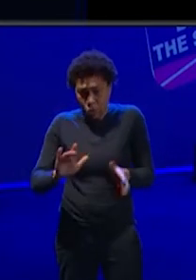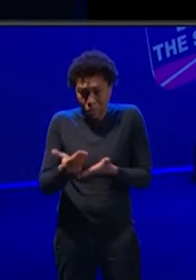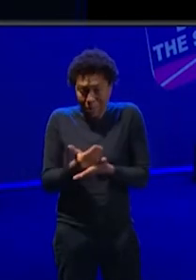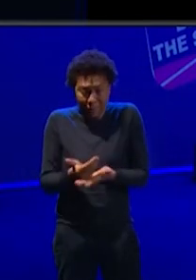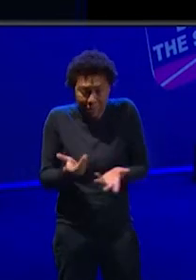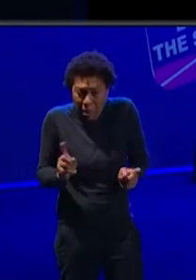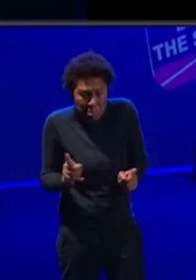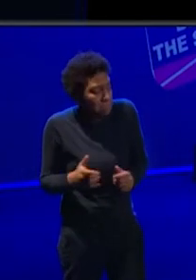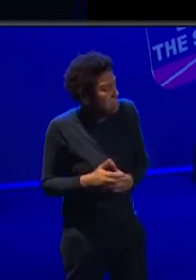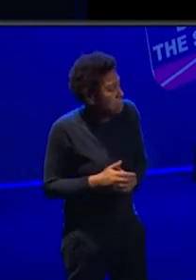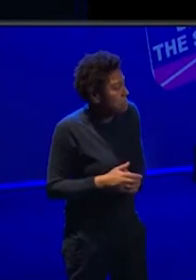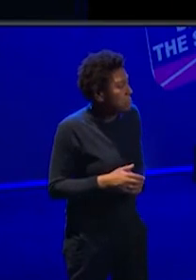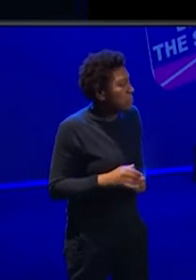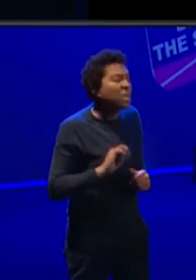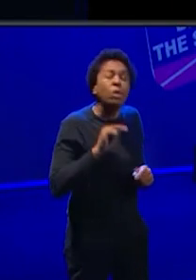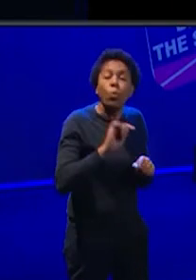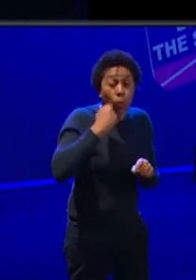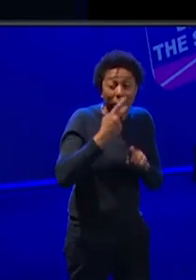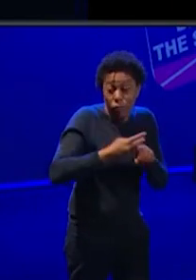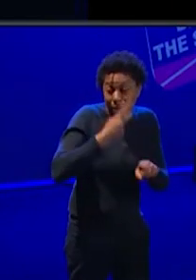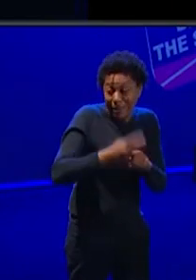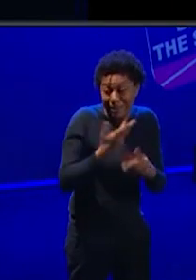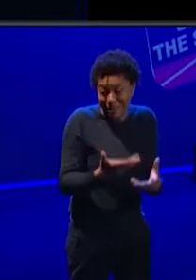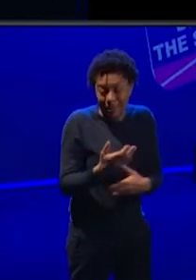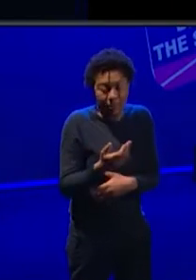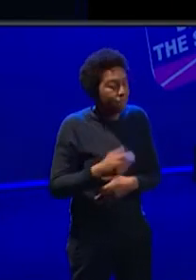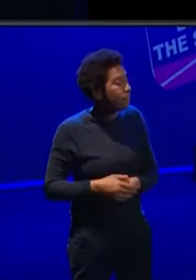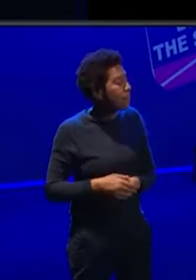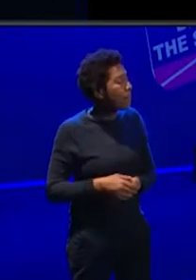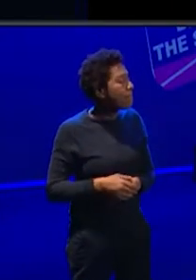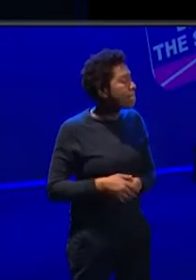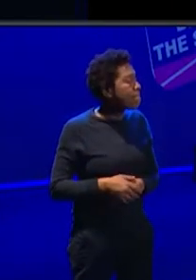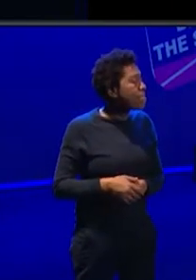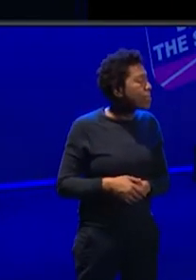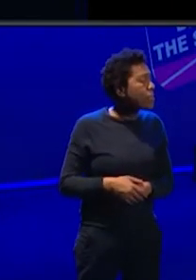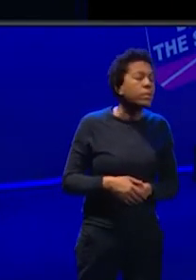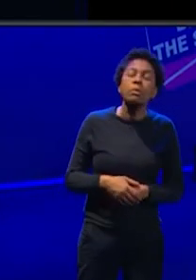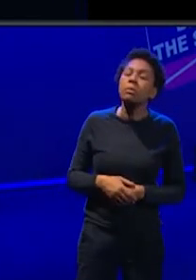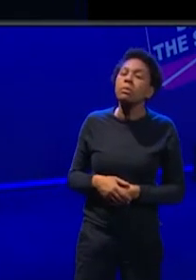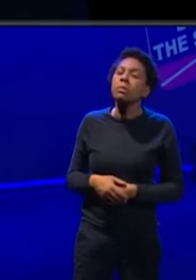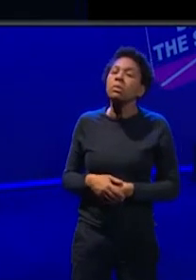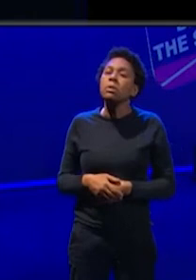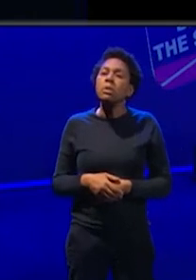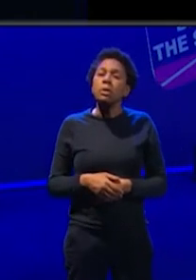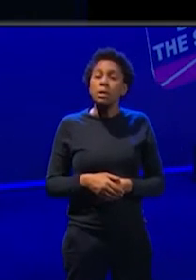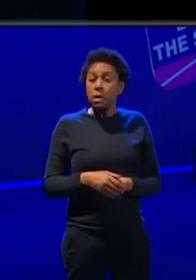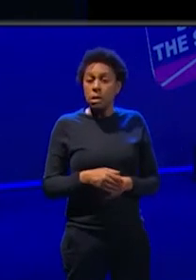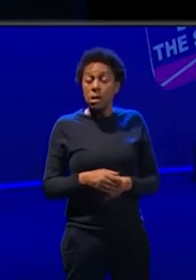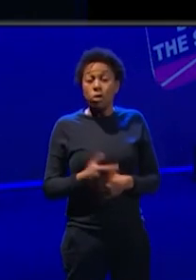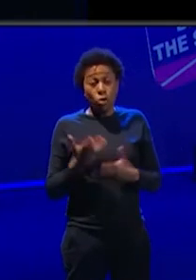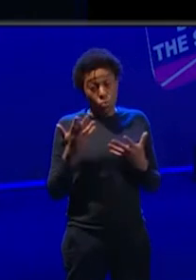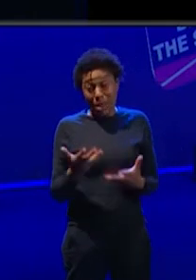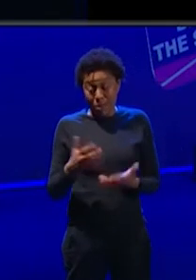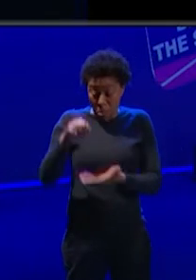that question into the mic, so everyone can hear. what our participant has asked is, due to the recent cuts